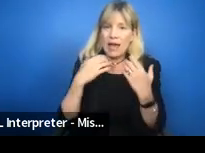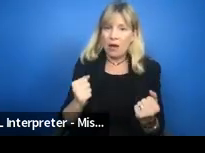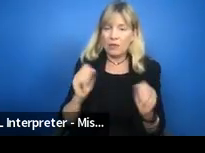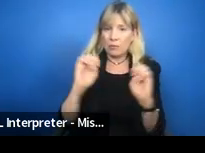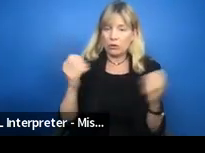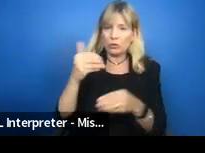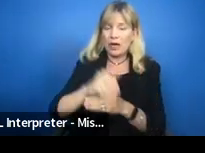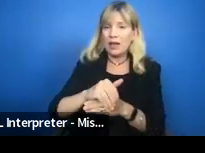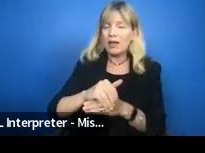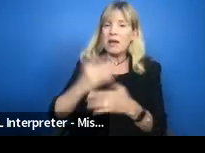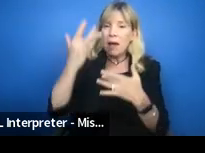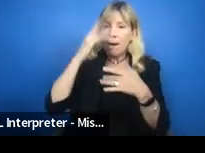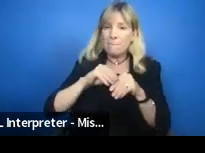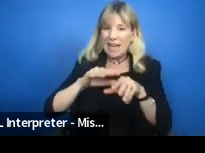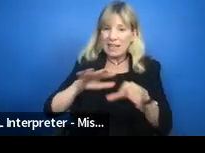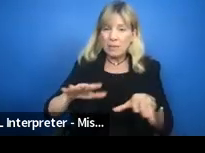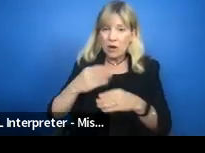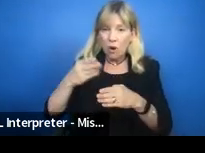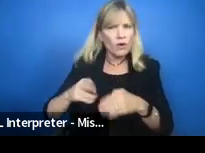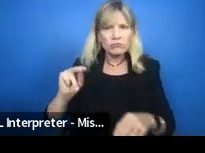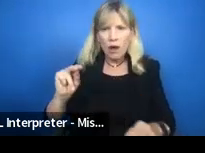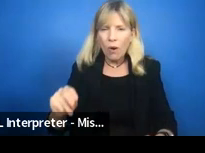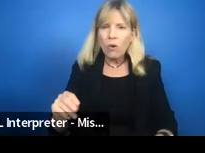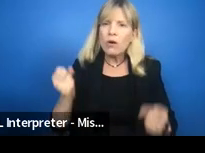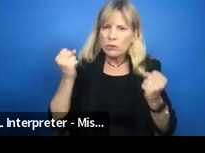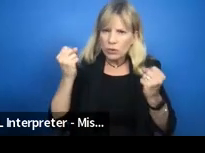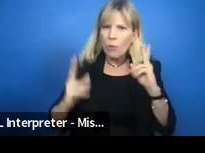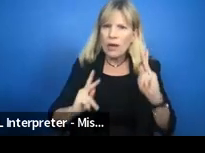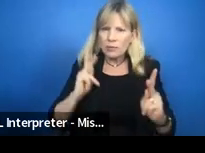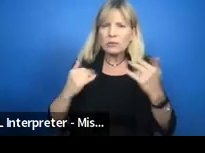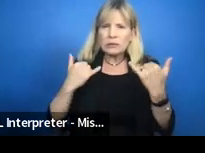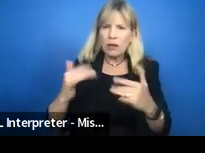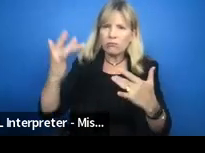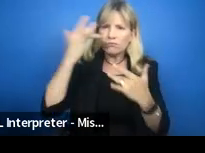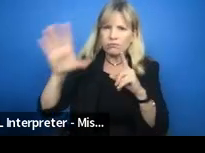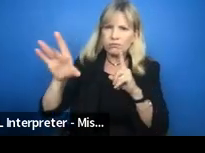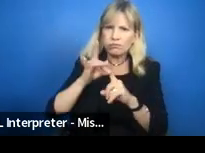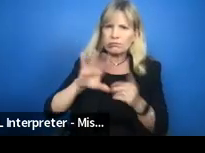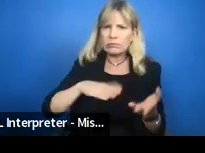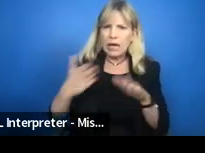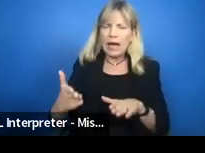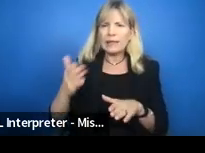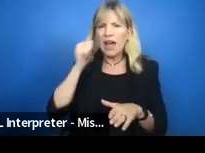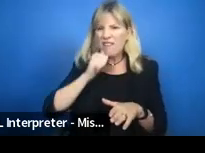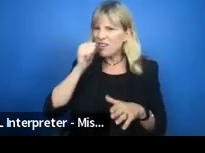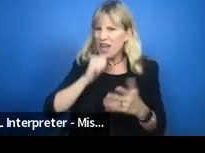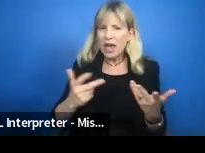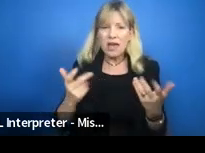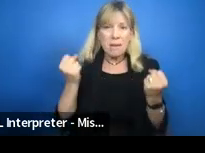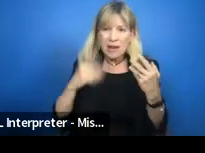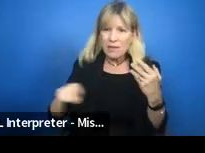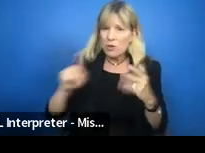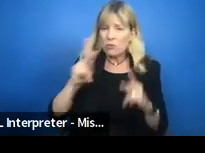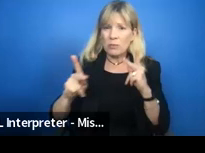the pandemic isn't over. You know, too many people are still getting sick and dying every day. And for many of those